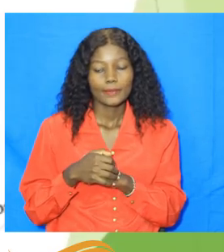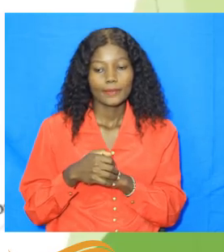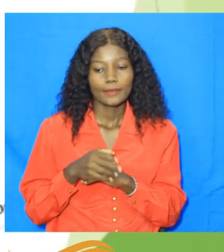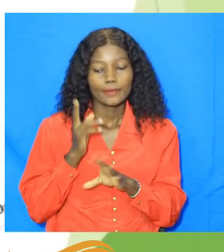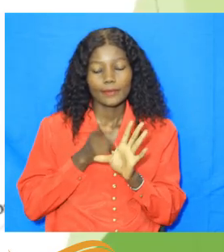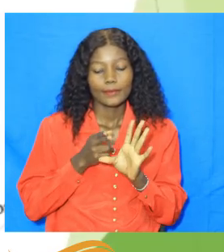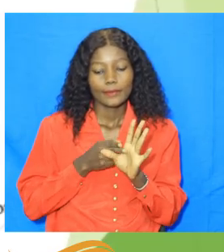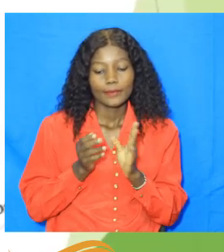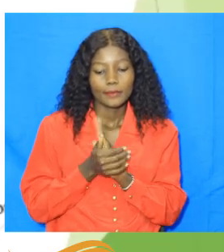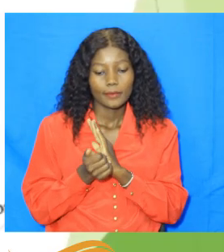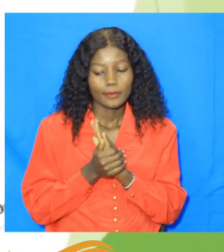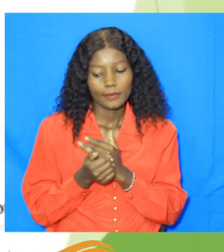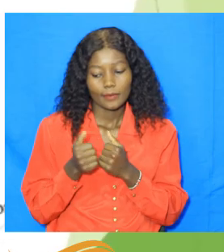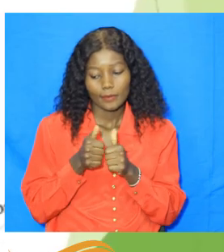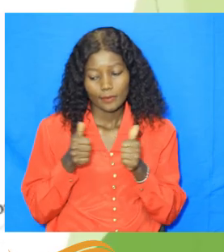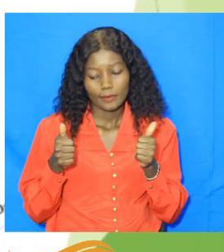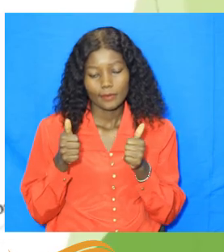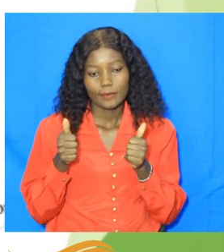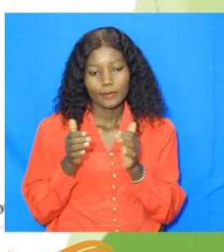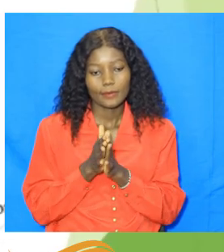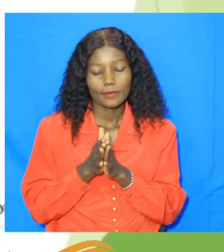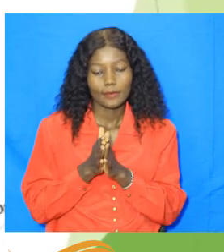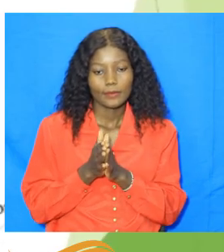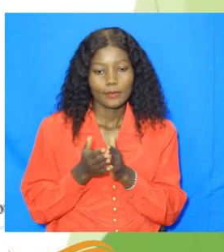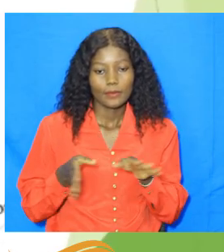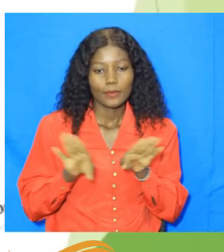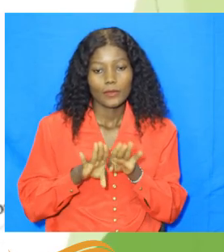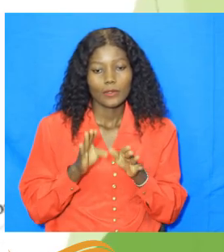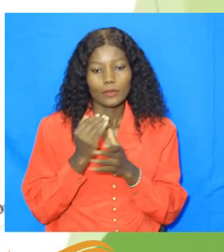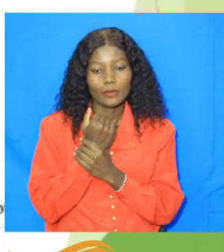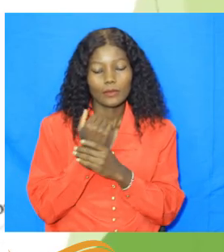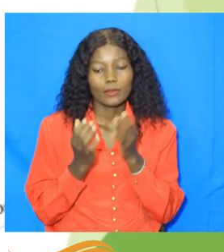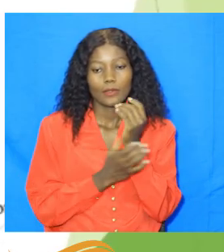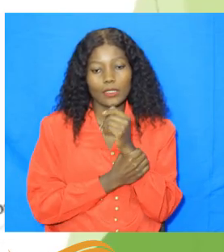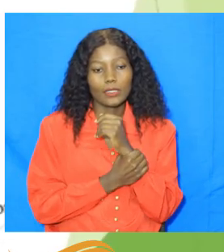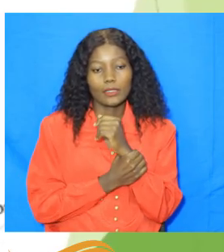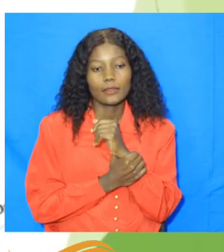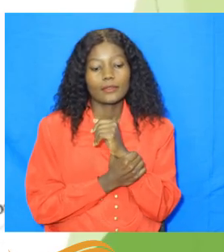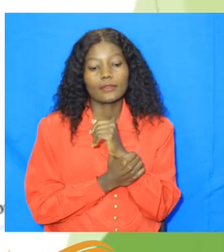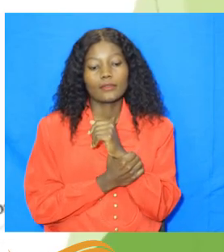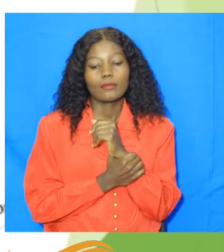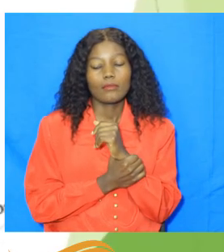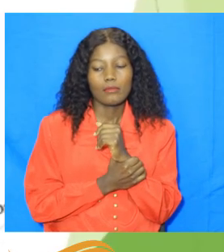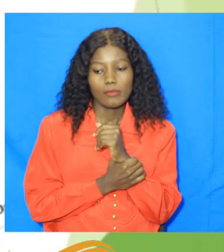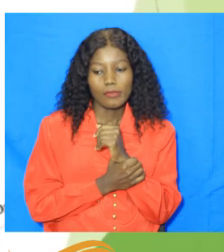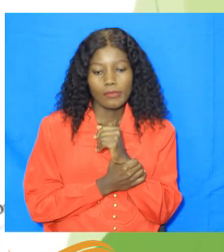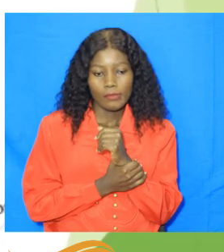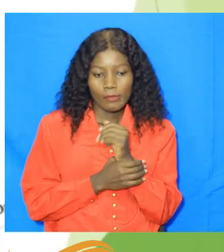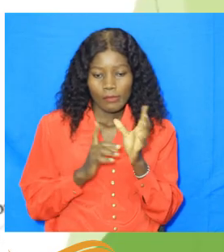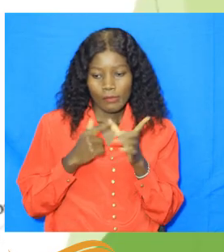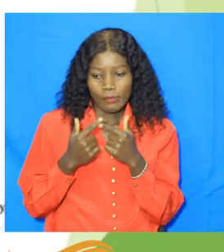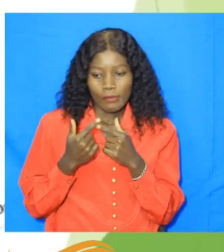a technique with closed hands or closed hands.